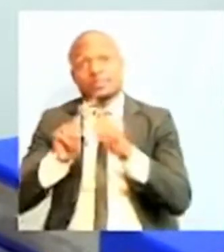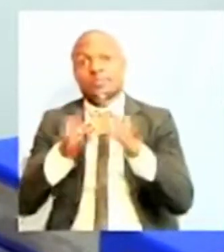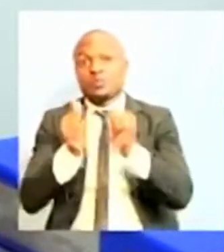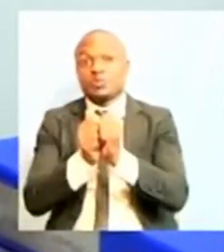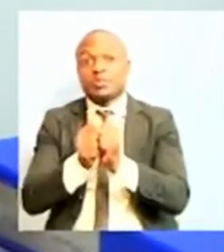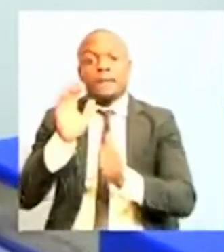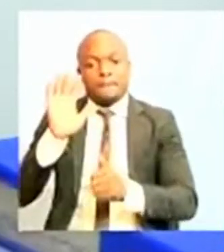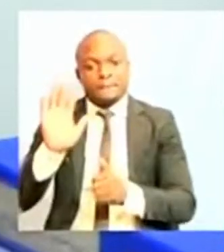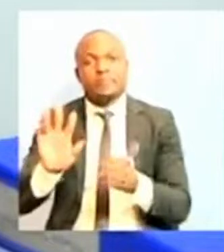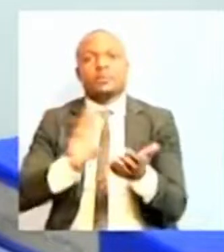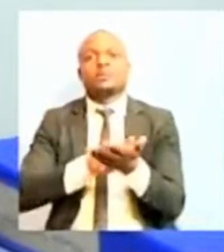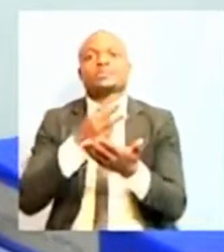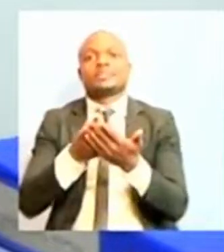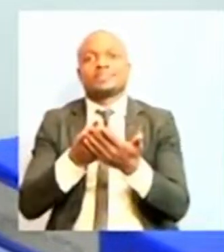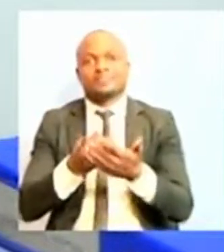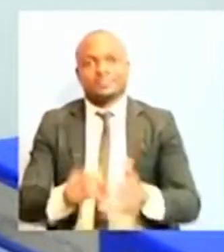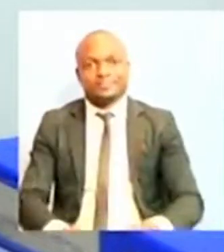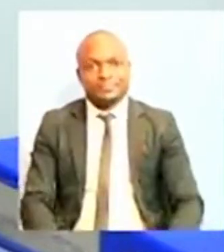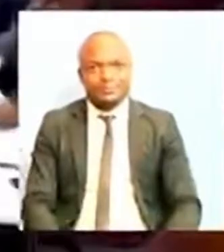the permanent witness.